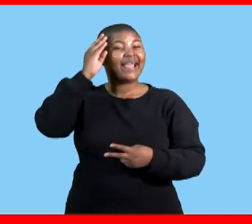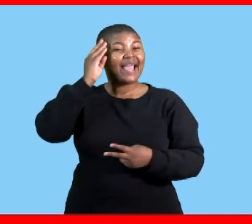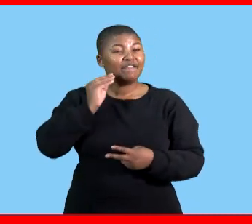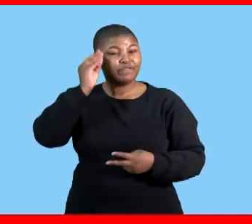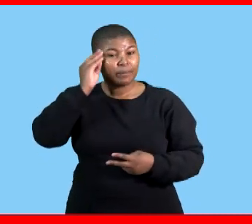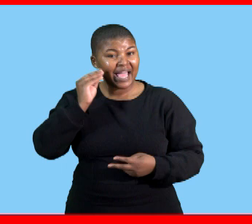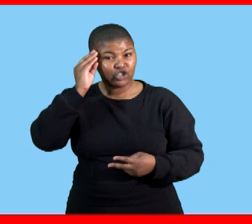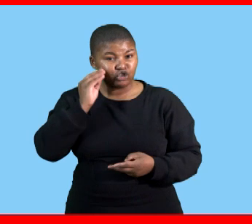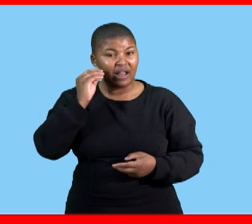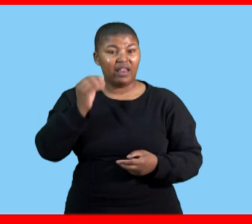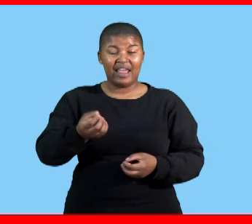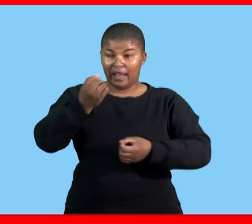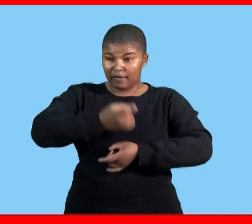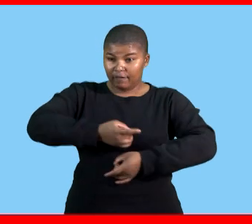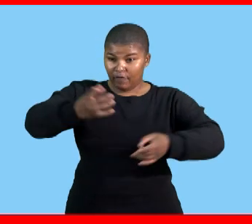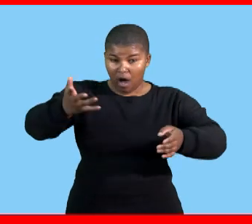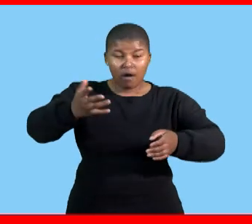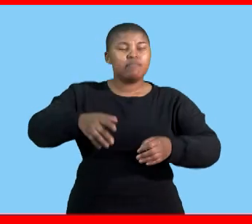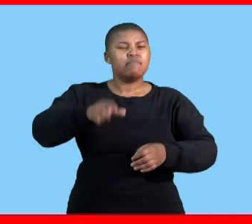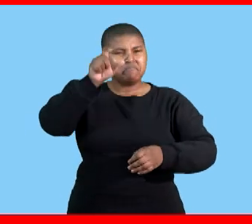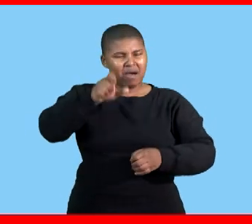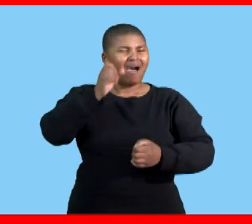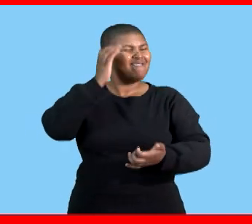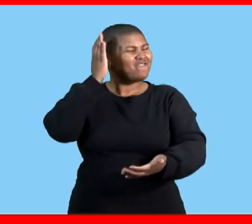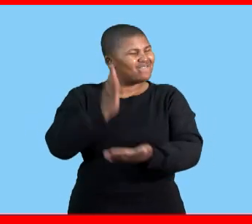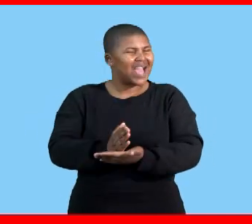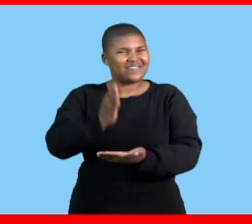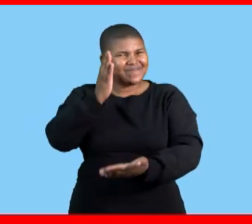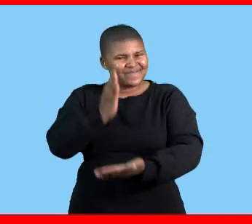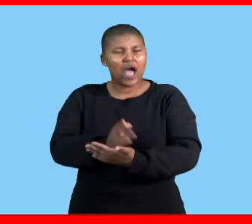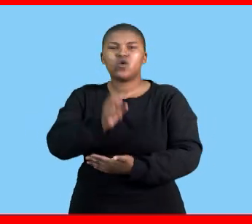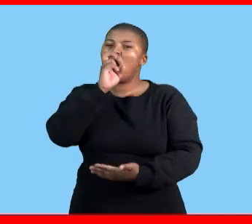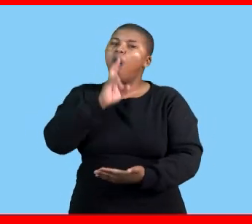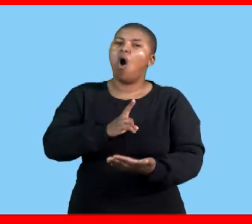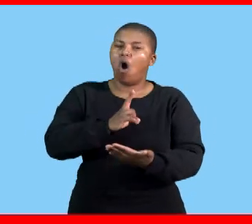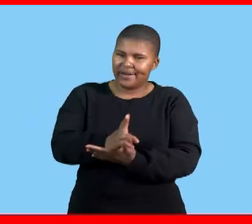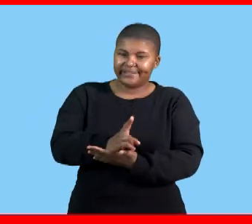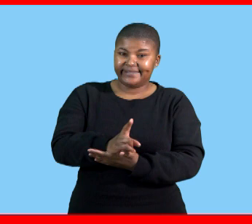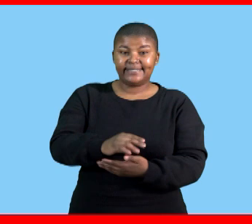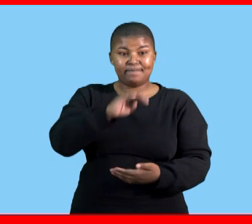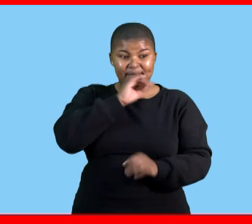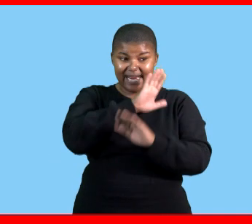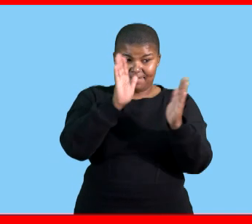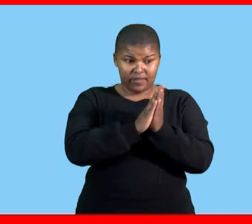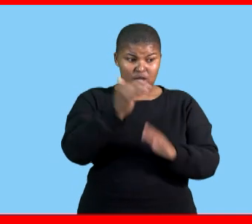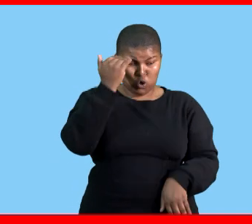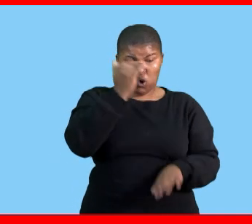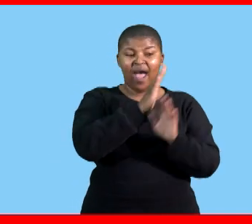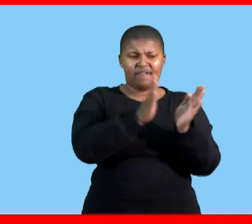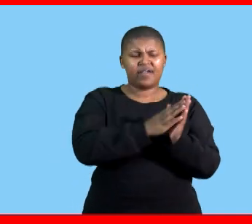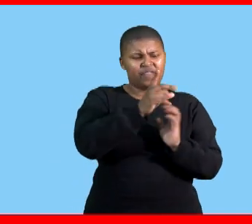manage this crisis situation. So in simple terms, we must get all our facts straight so that we